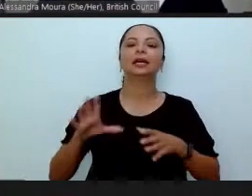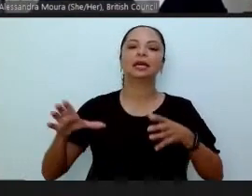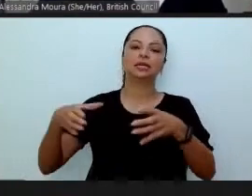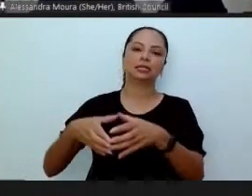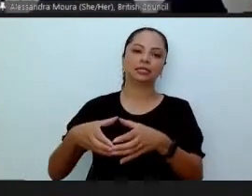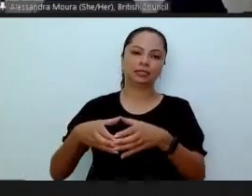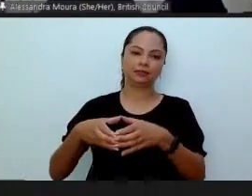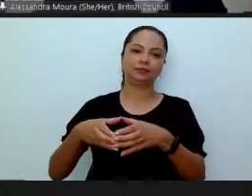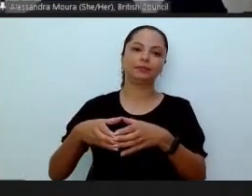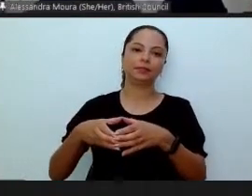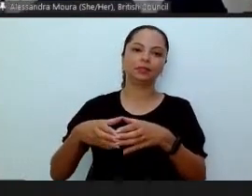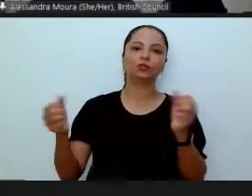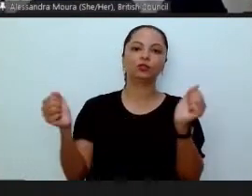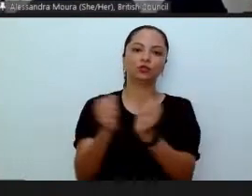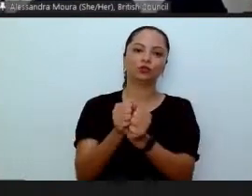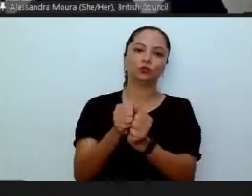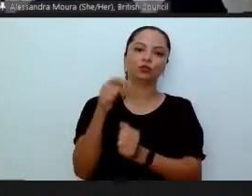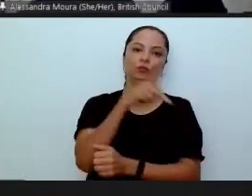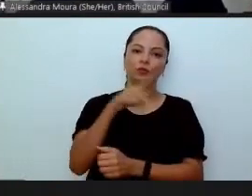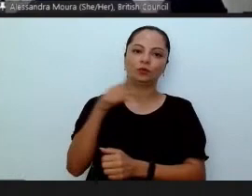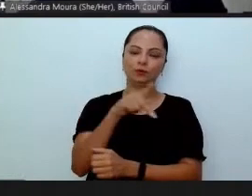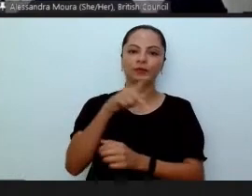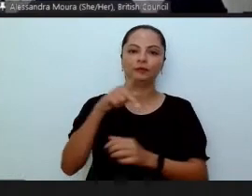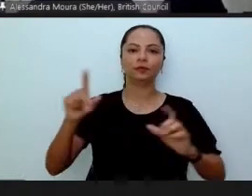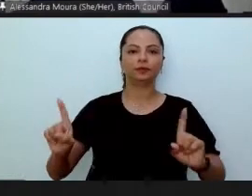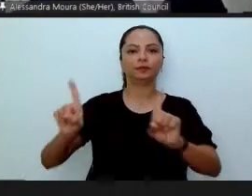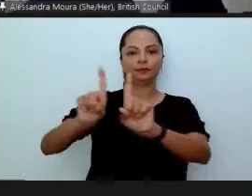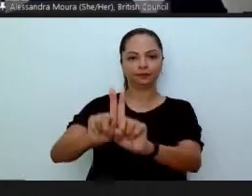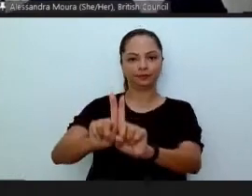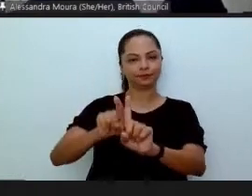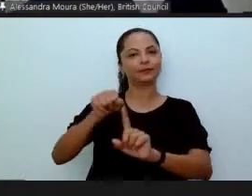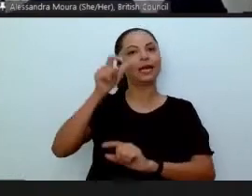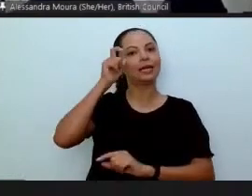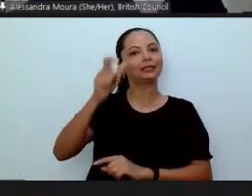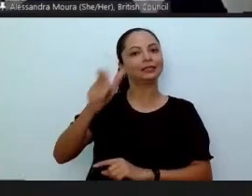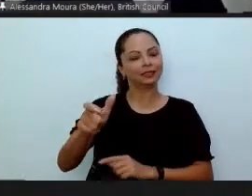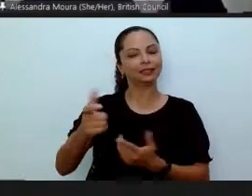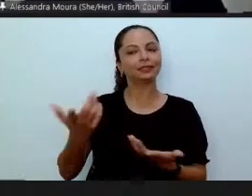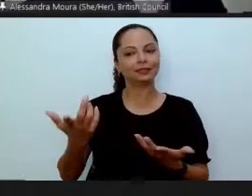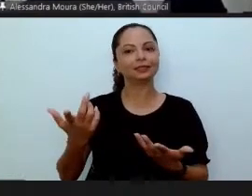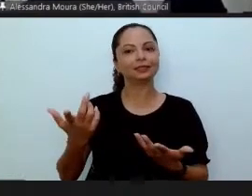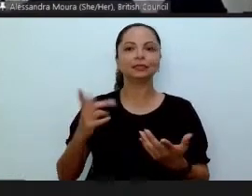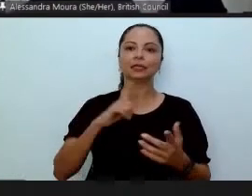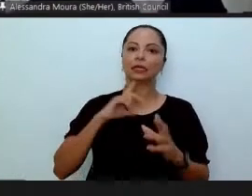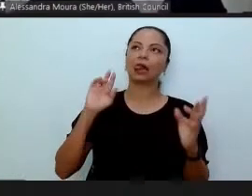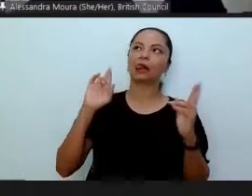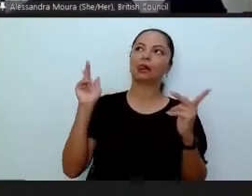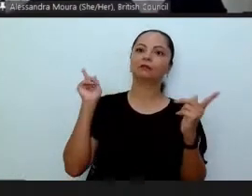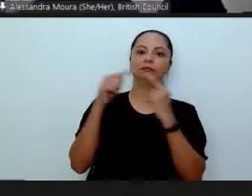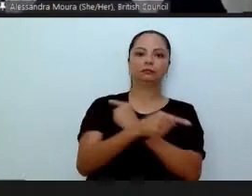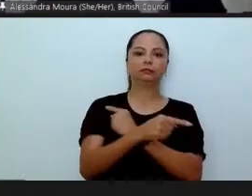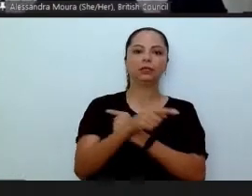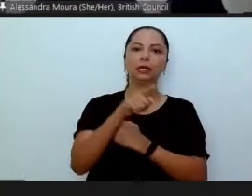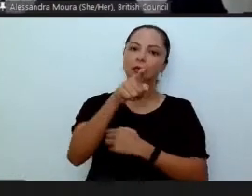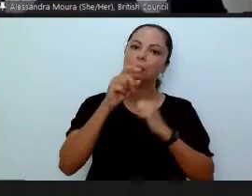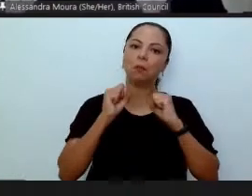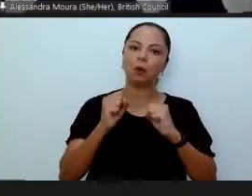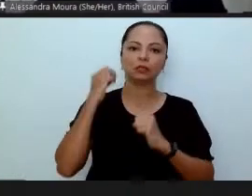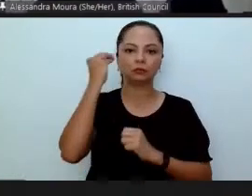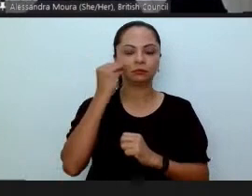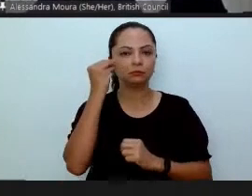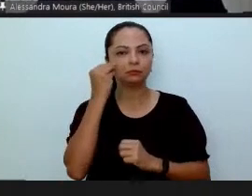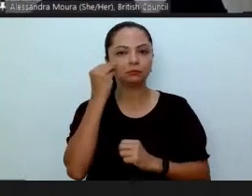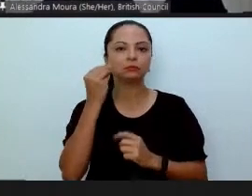interesting thing to do. It's an unusual thing to do, but if you get the opportunity to try it out, I recommend it. Next one, choose a topic